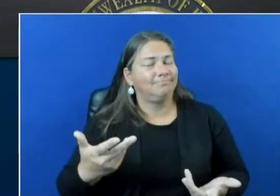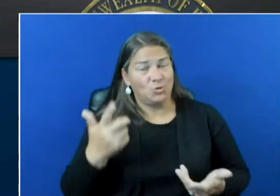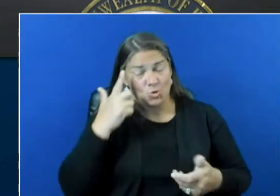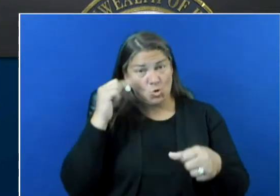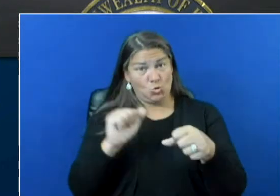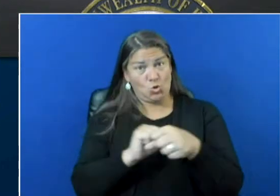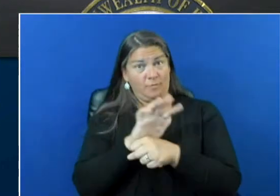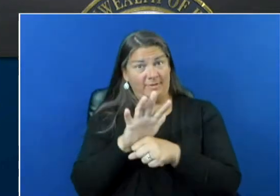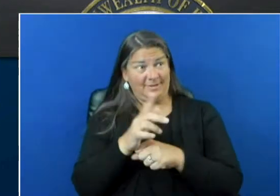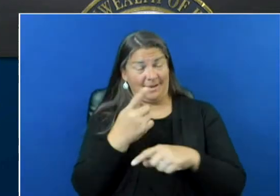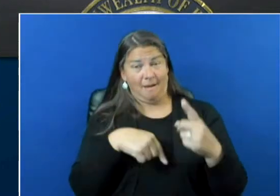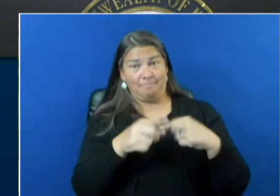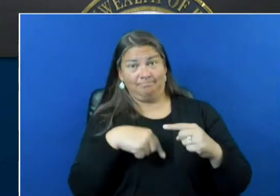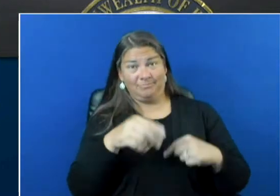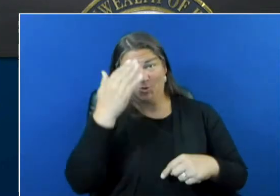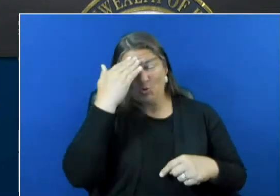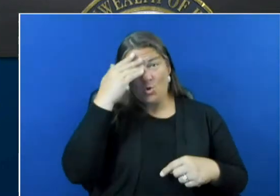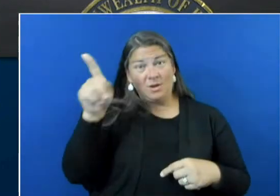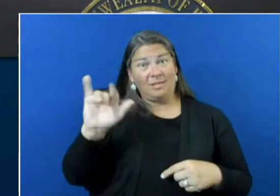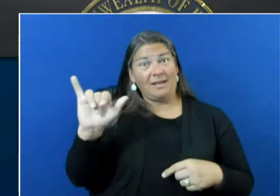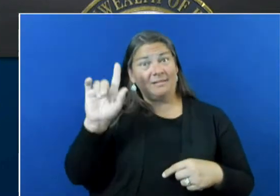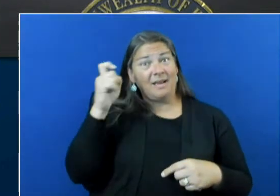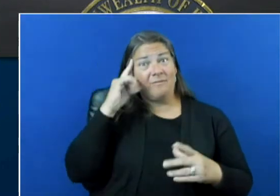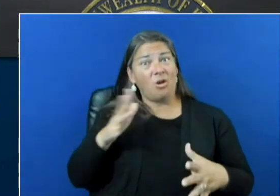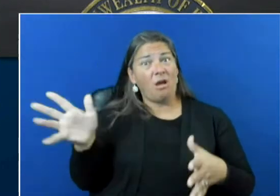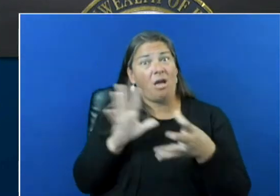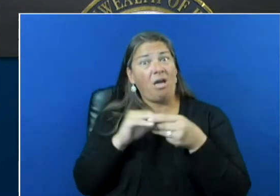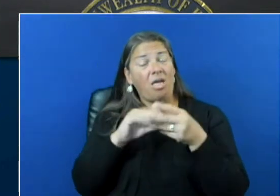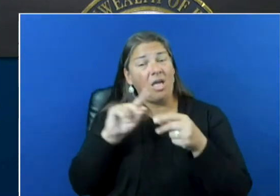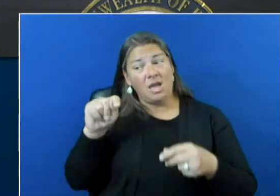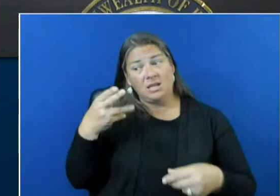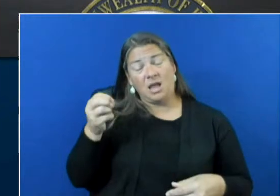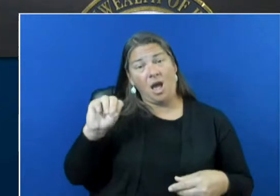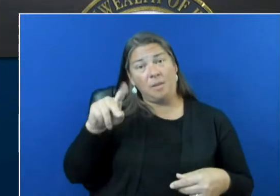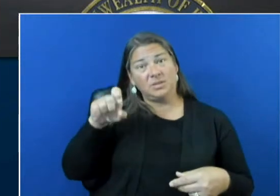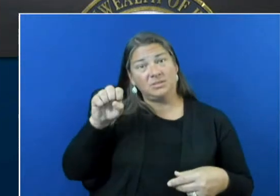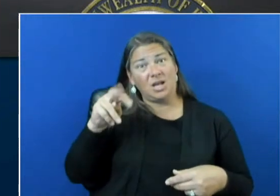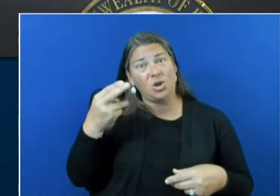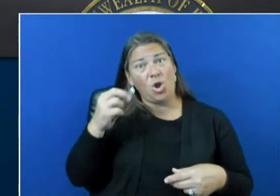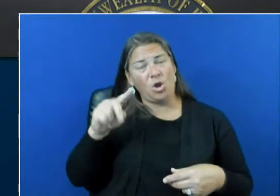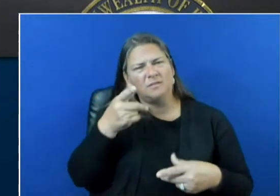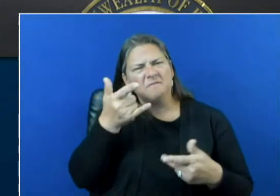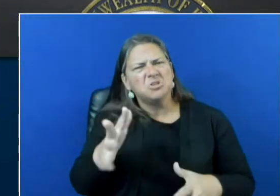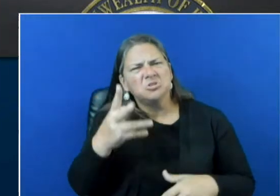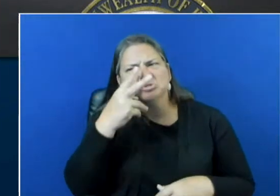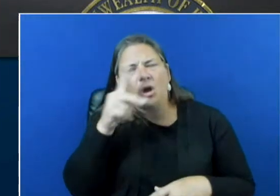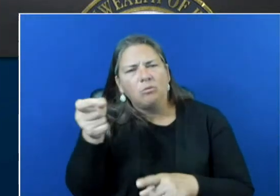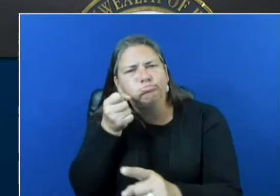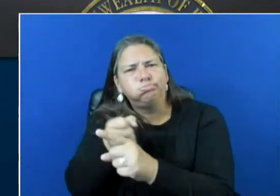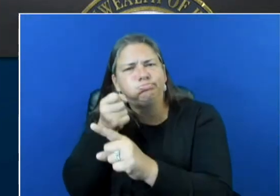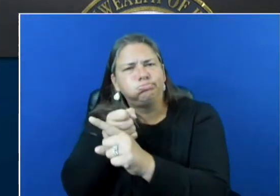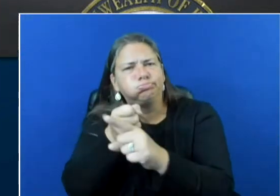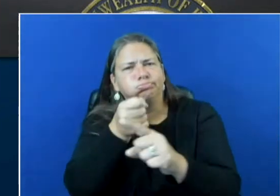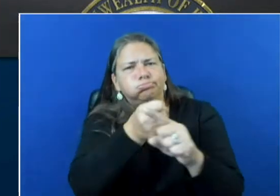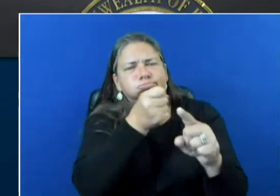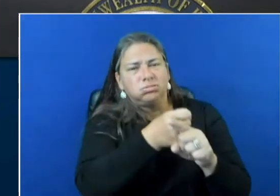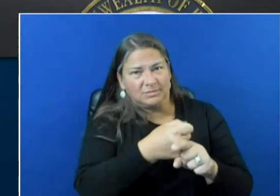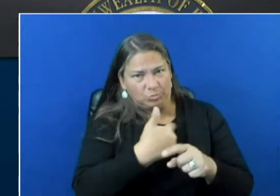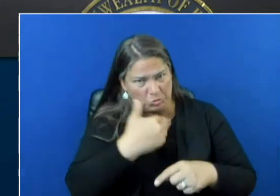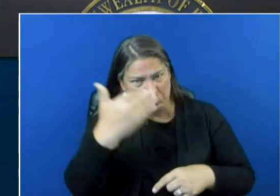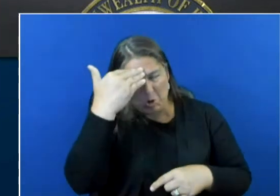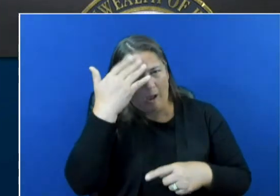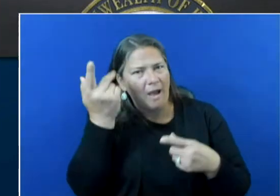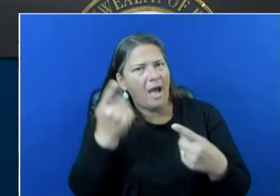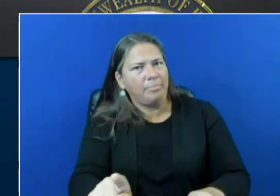said, Thompson Hood, we've seen that it really attacks in facilities and congregate settings. We know that this is the case. We